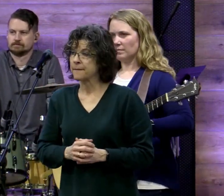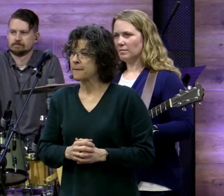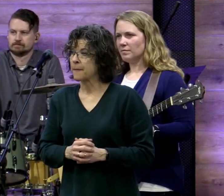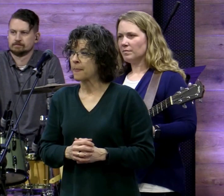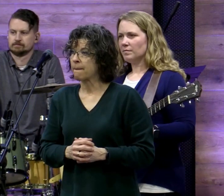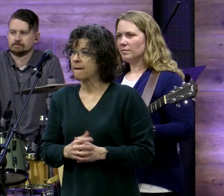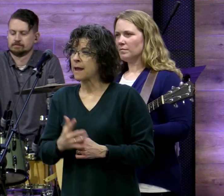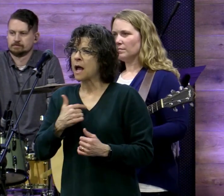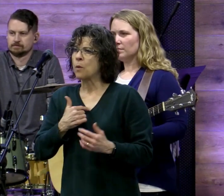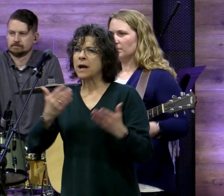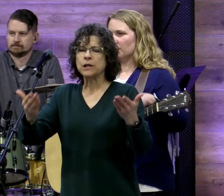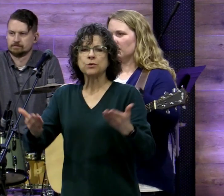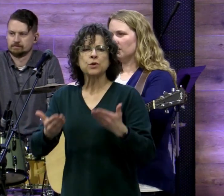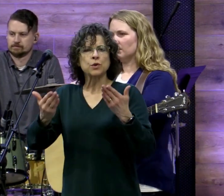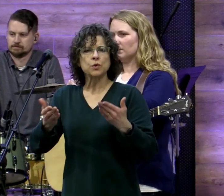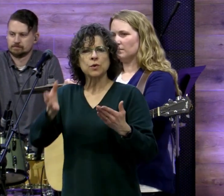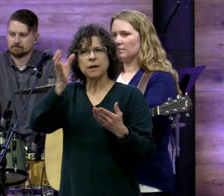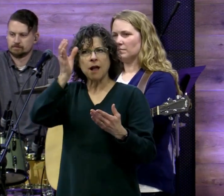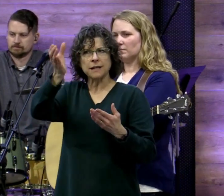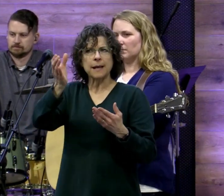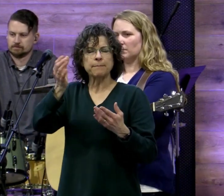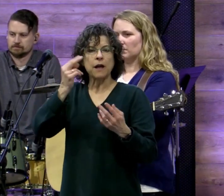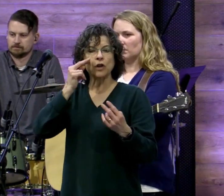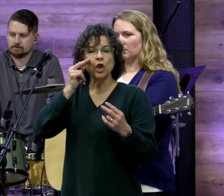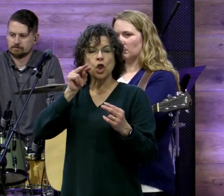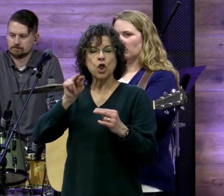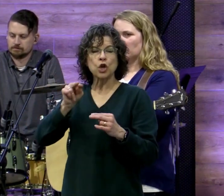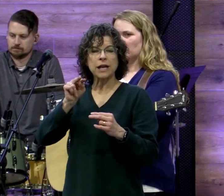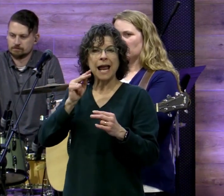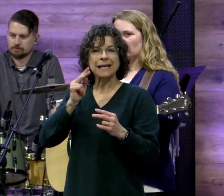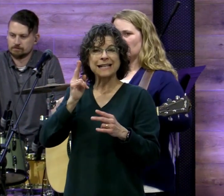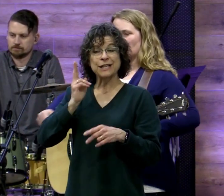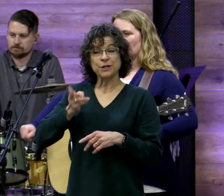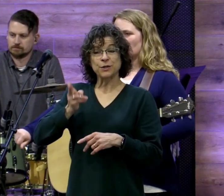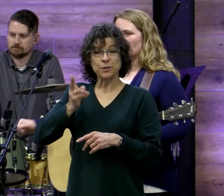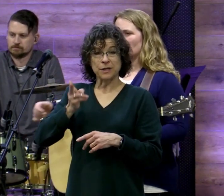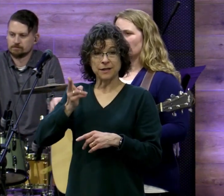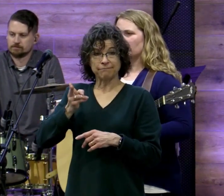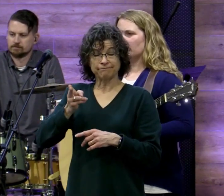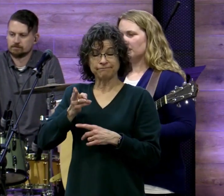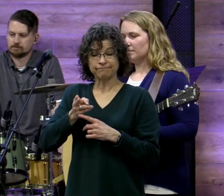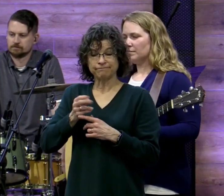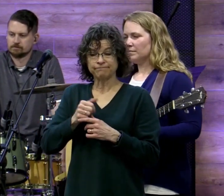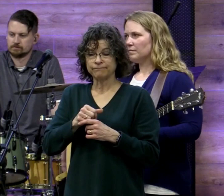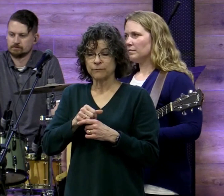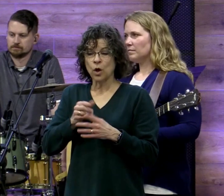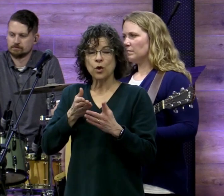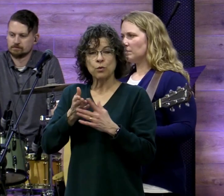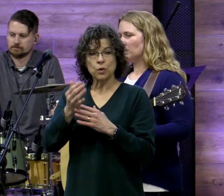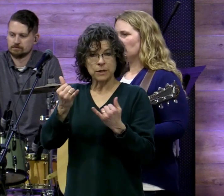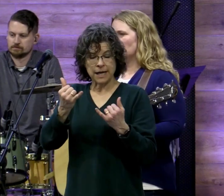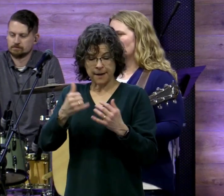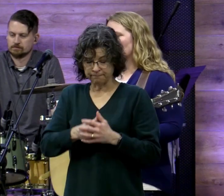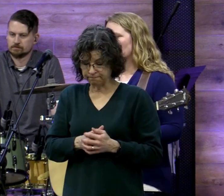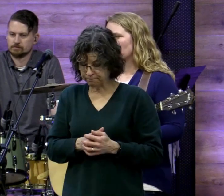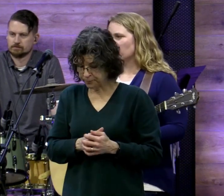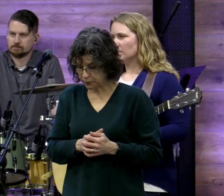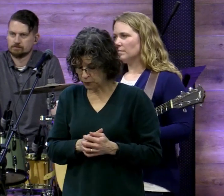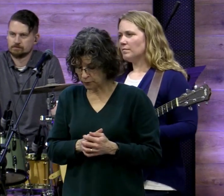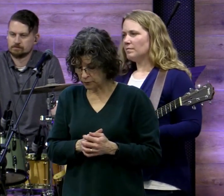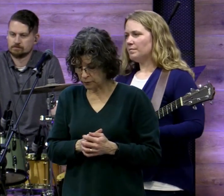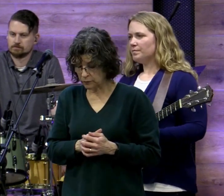maybe introduce you to the concept of looking at history through the lens of a wedding day. When Jesus came and he died on the